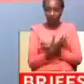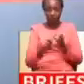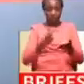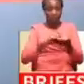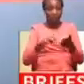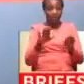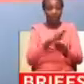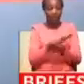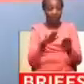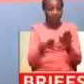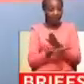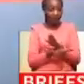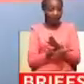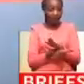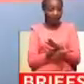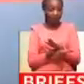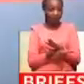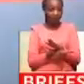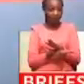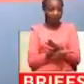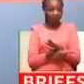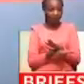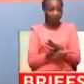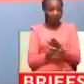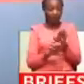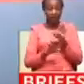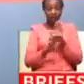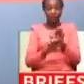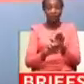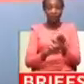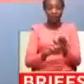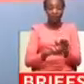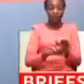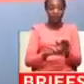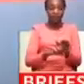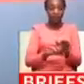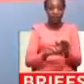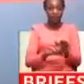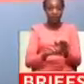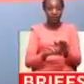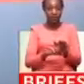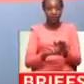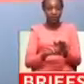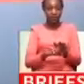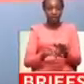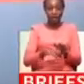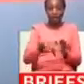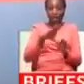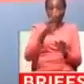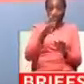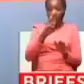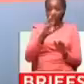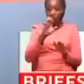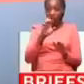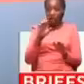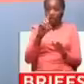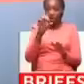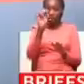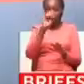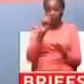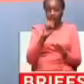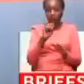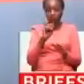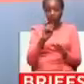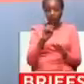from, like, beads. I don't know, like, you know, like the Catholic Church beads. Yeah, I saw that